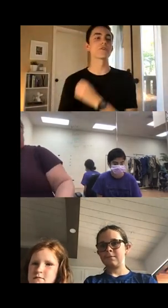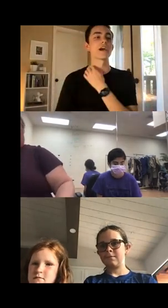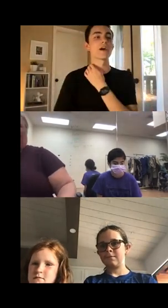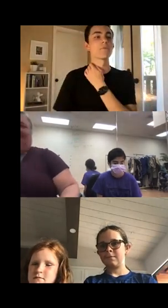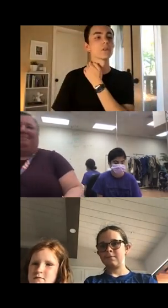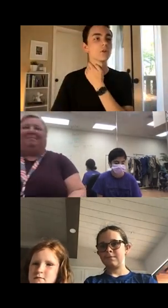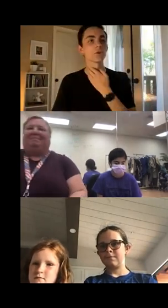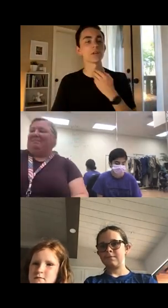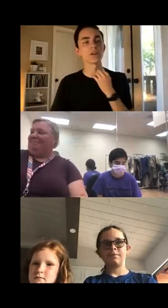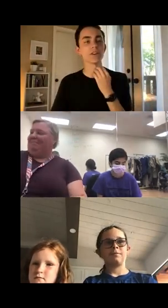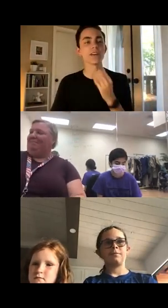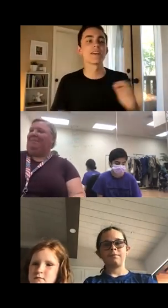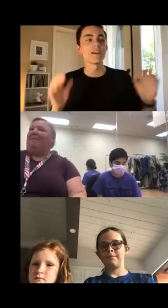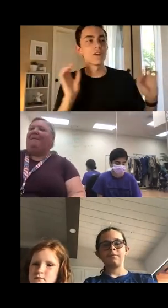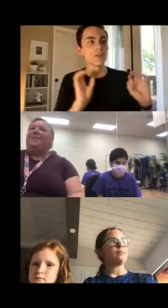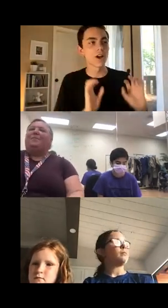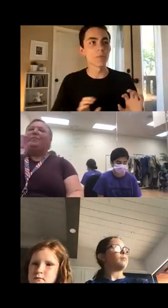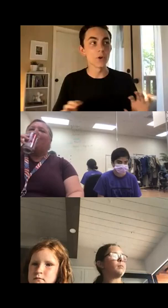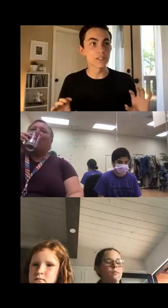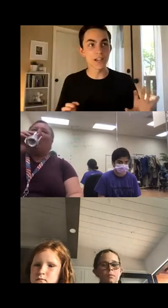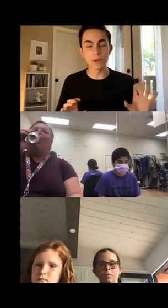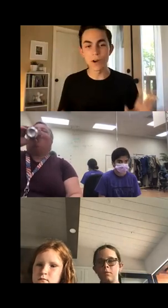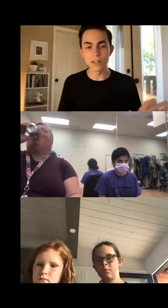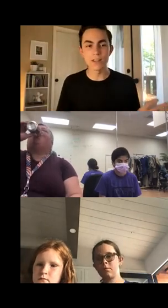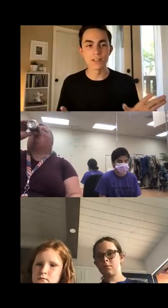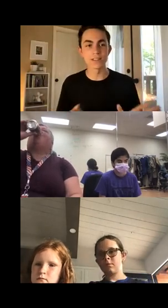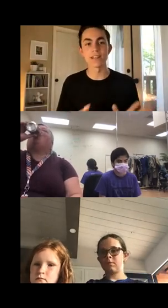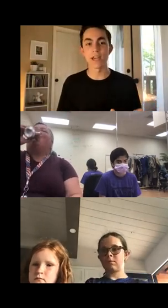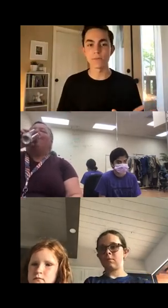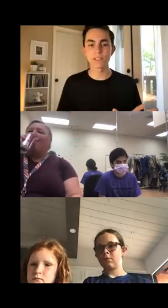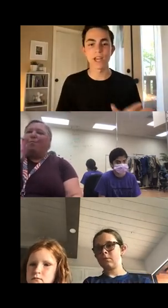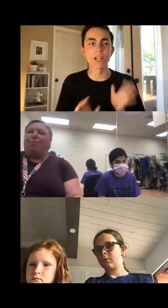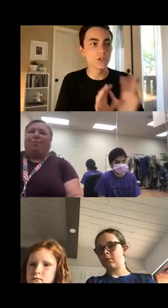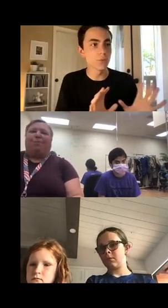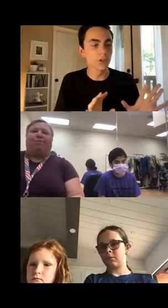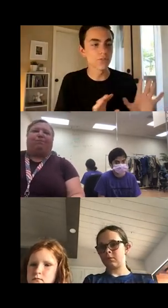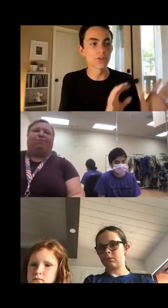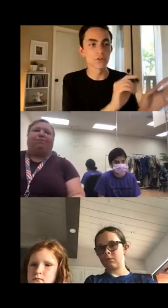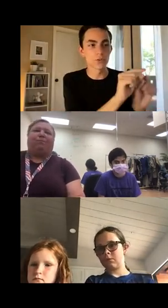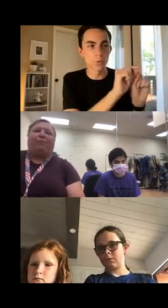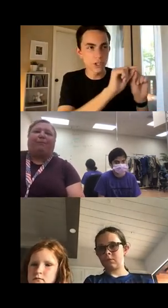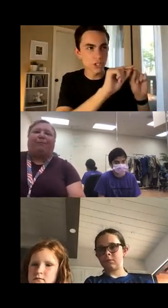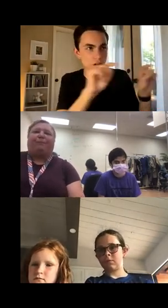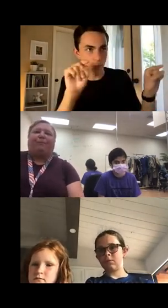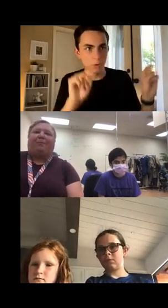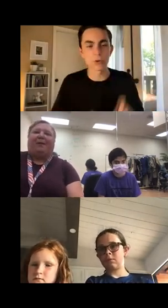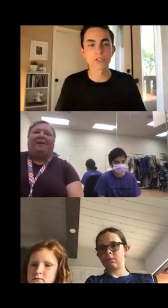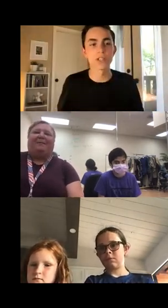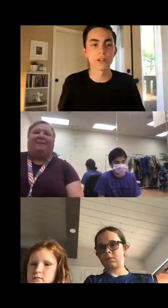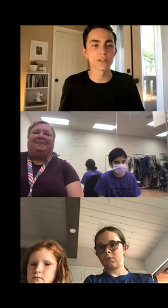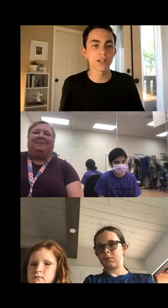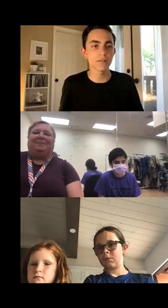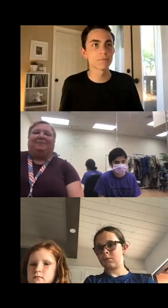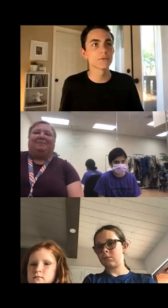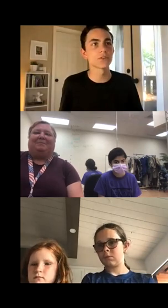introductory vocab a little more later. I'm going to sign one of these names and you show me on your fingers which number person